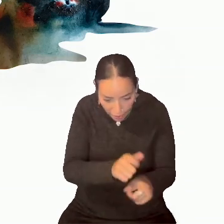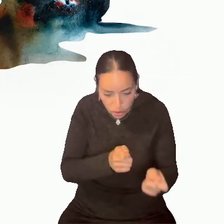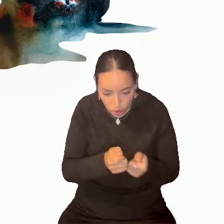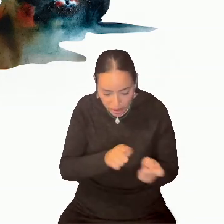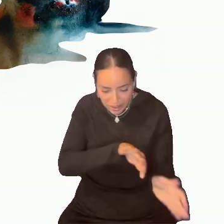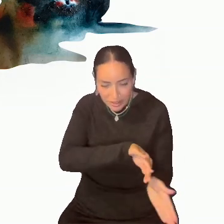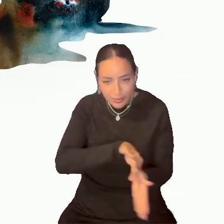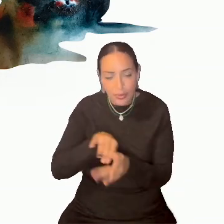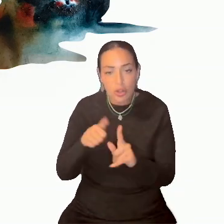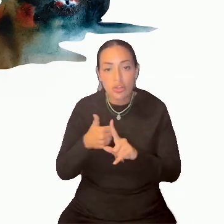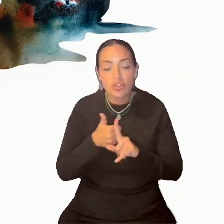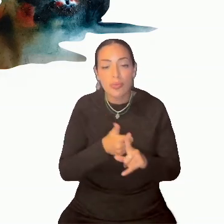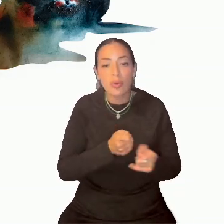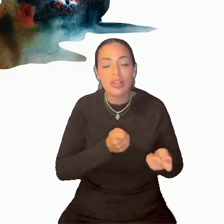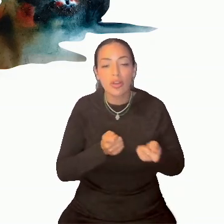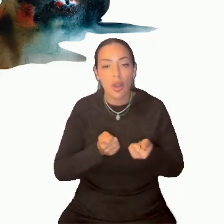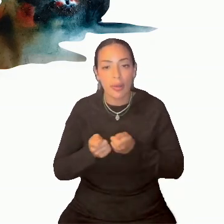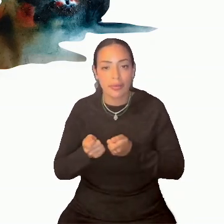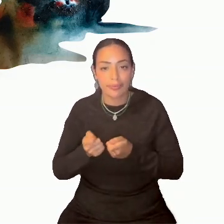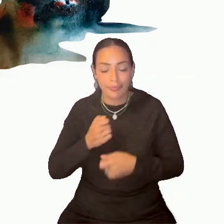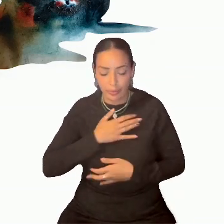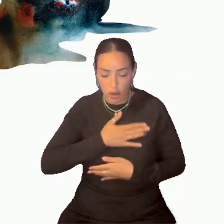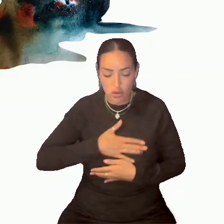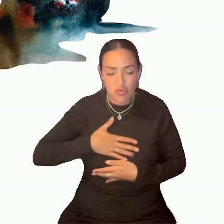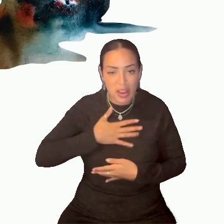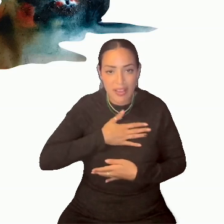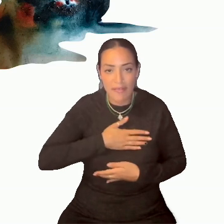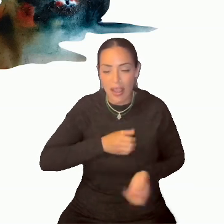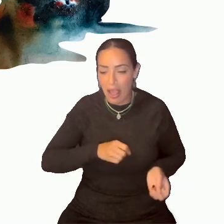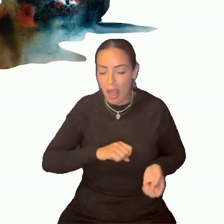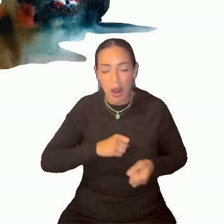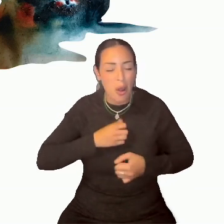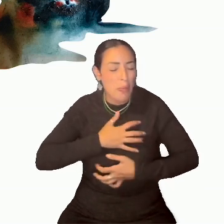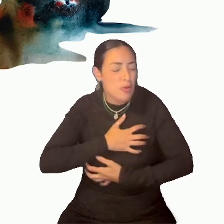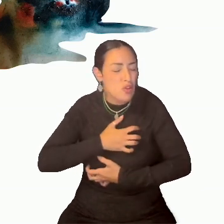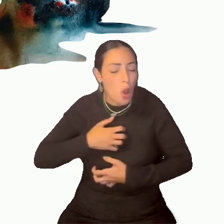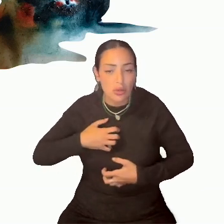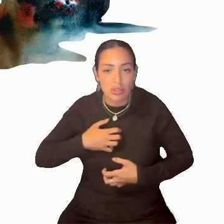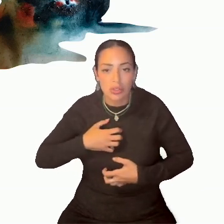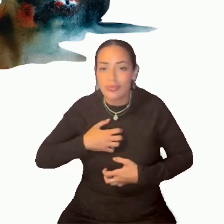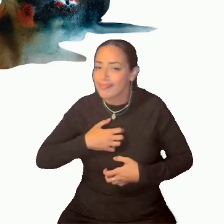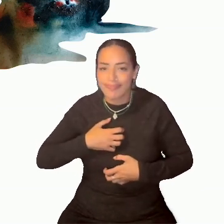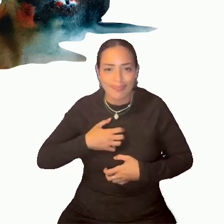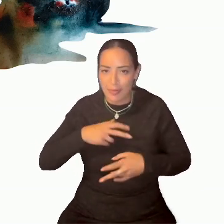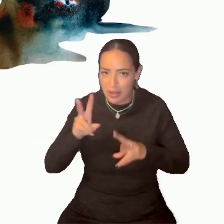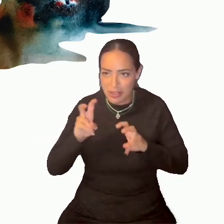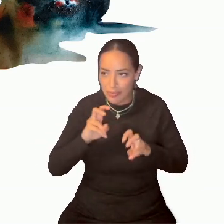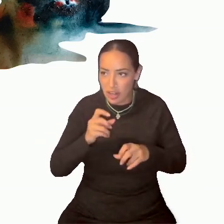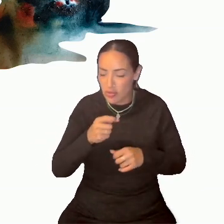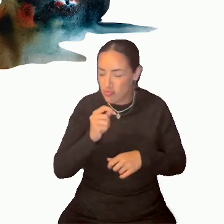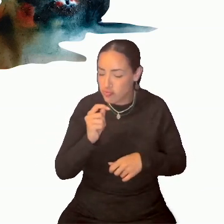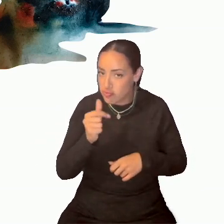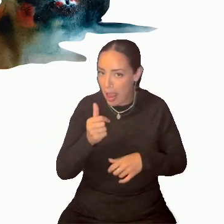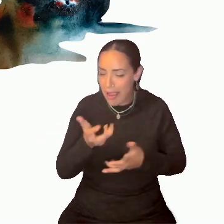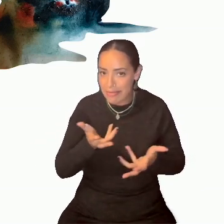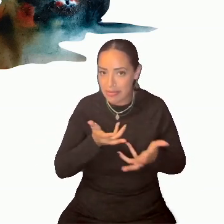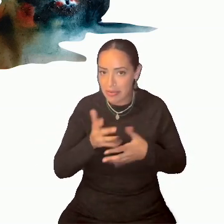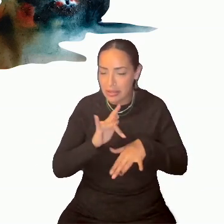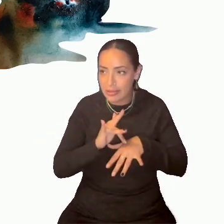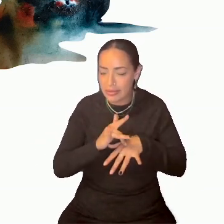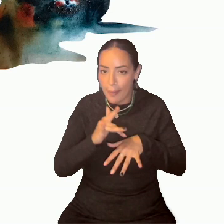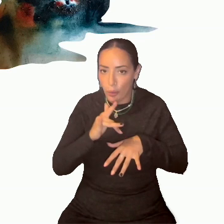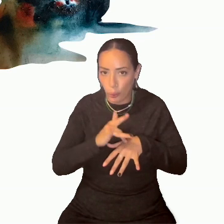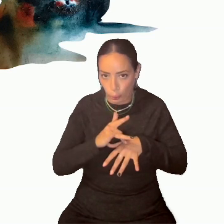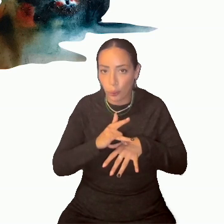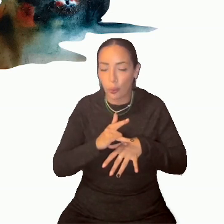Supporting coping. Grief and loss remain a taboo subject in Western society. It's rarely discussed, but at the